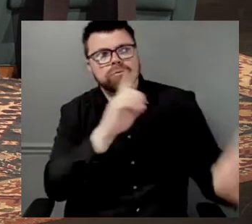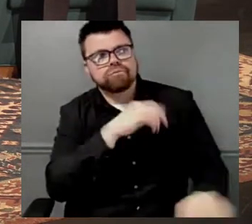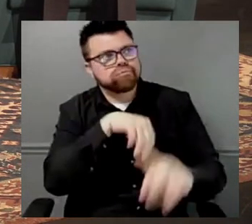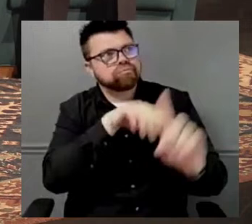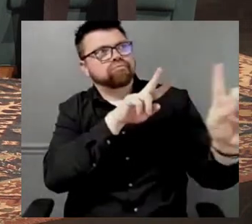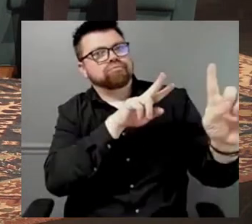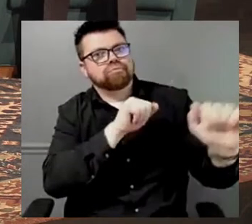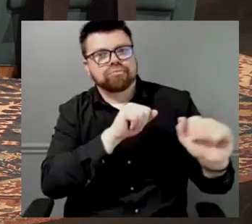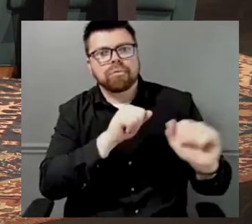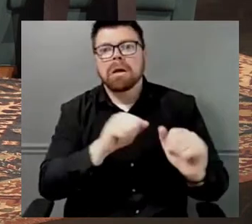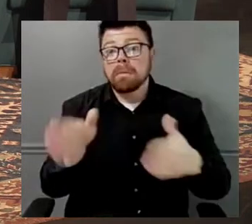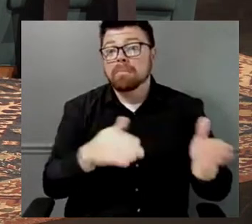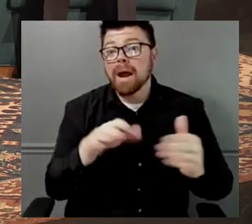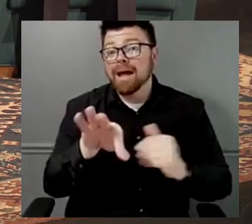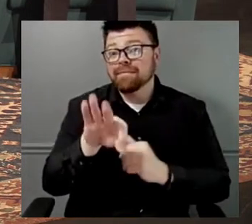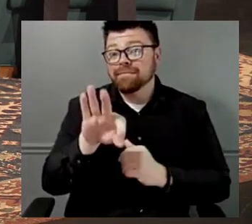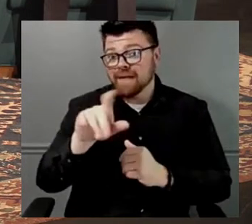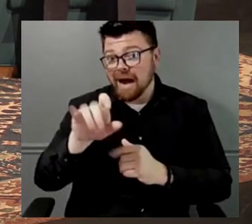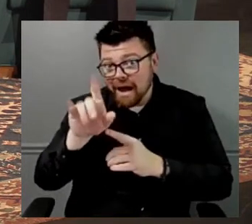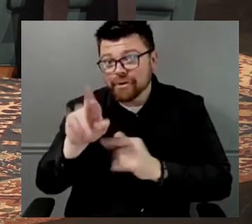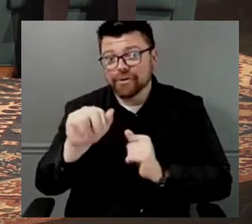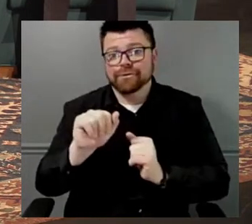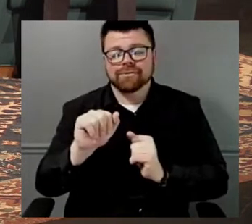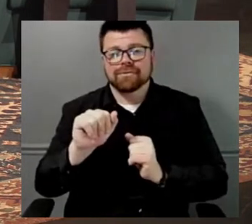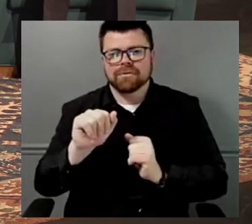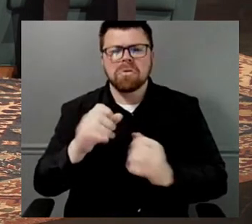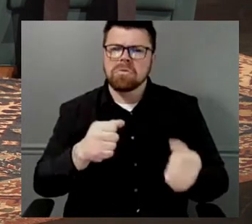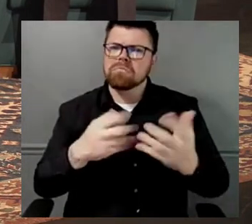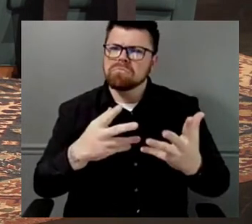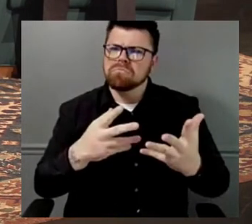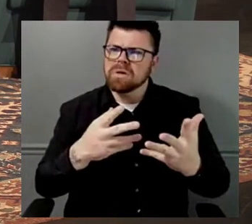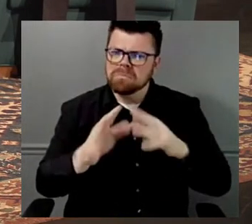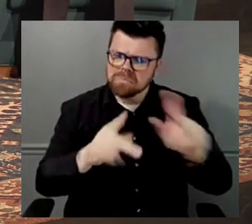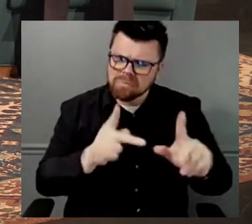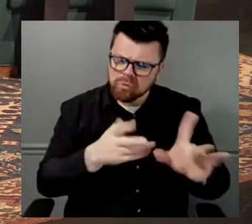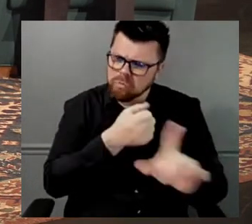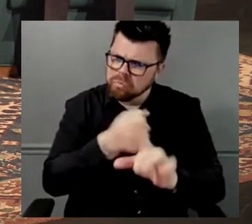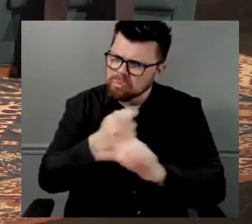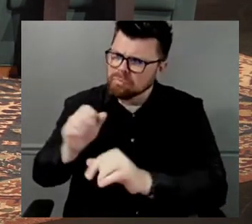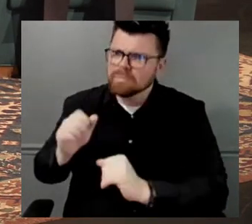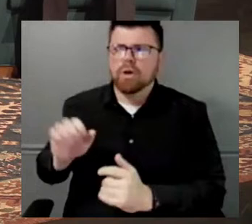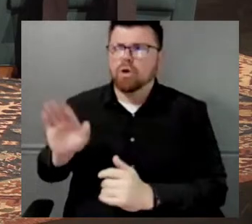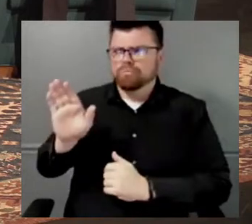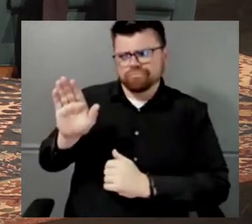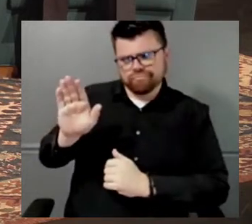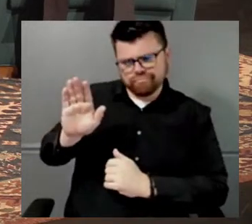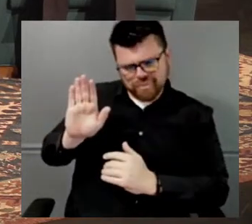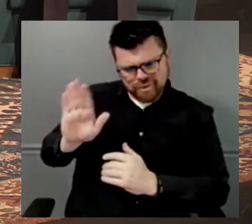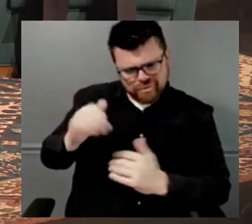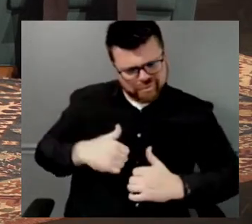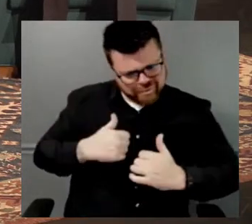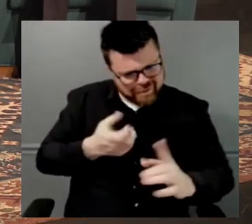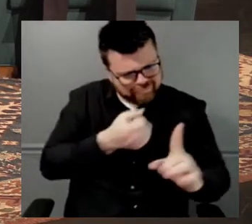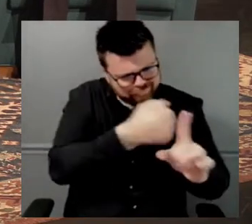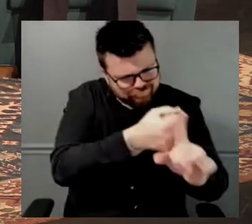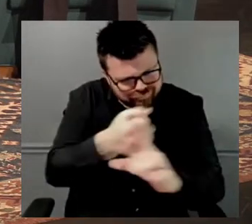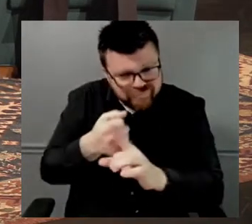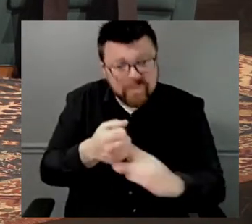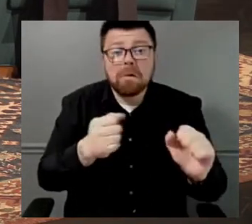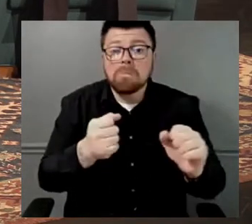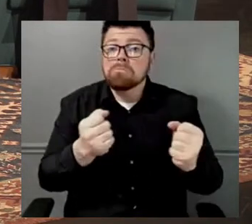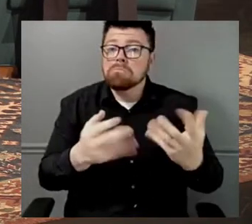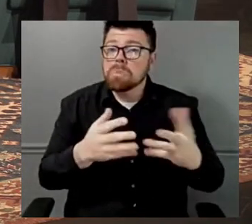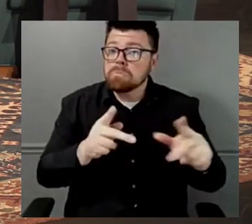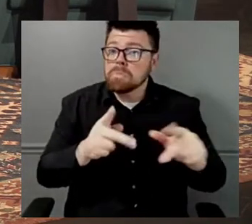both of you and many others in this room. And many folks, probably in this room of civic nerds, you all know this, but many people do not know that Justice